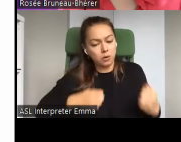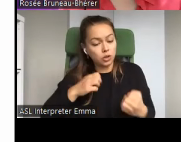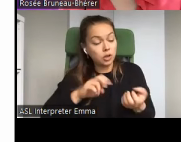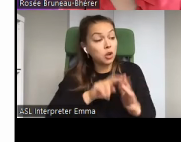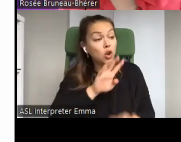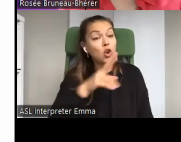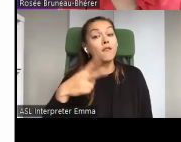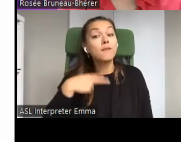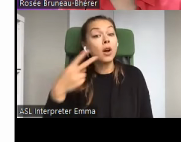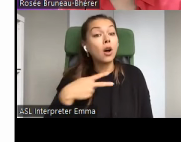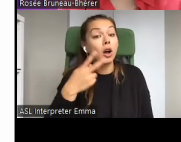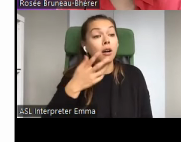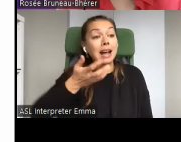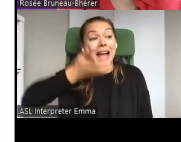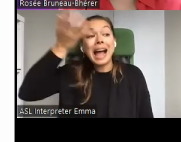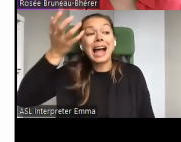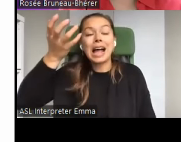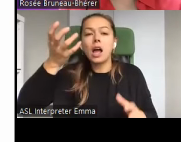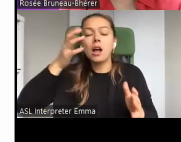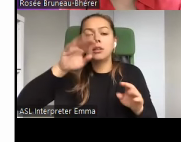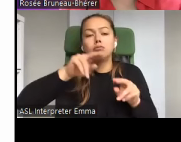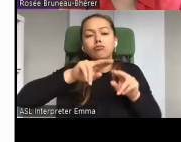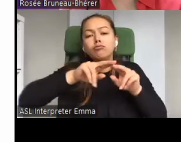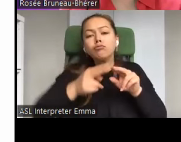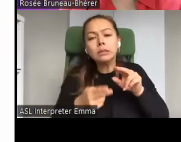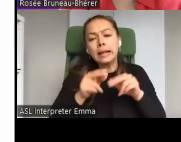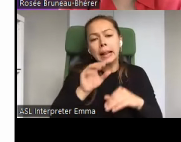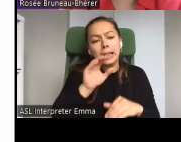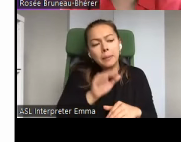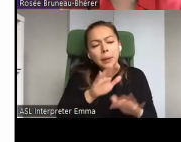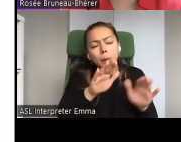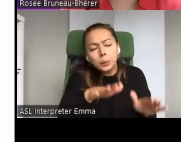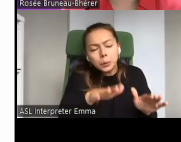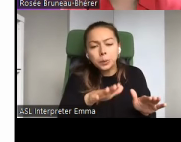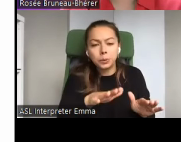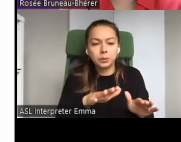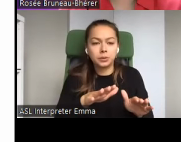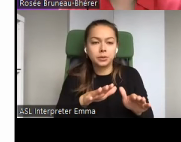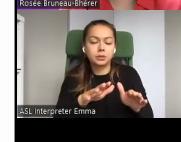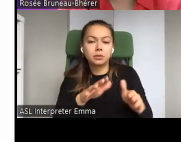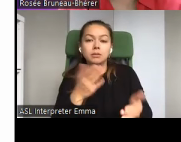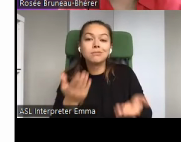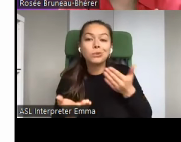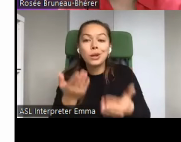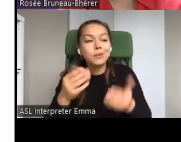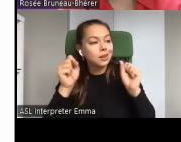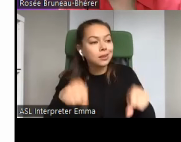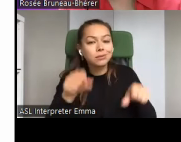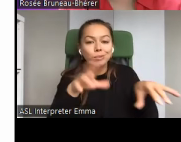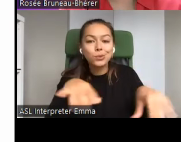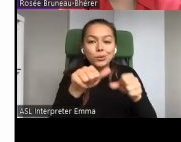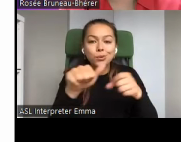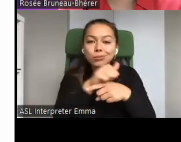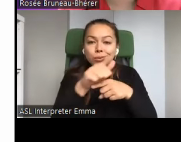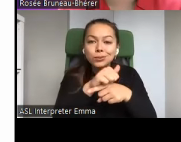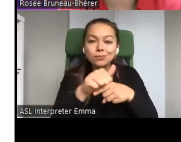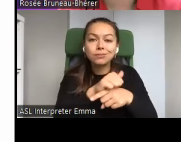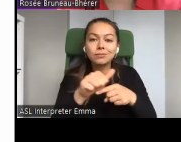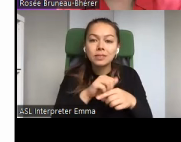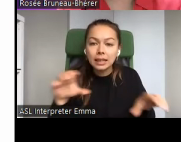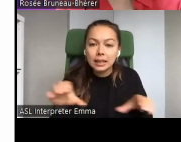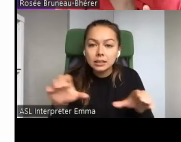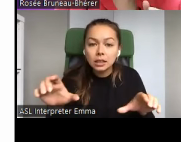physiological activation or increase it if need be. So we can think of a training exercise that we could suggest to Jeremy, even though he's